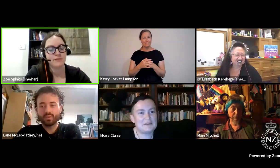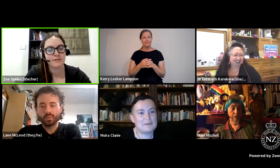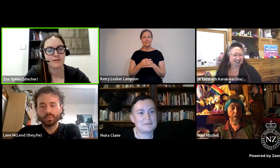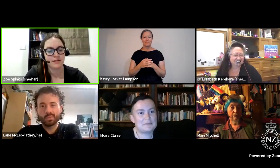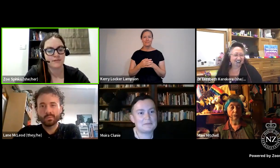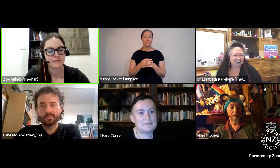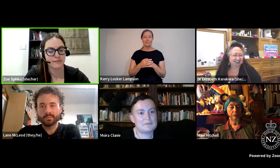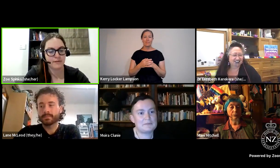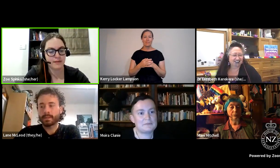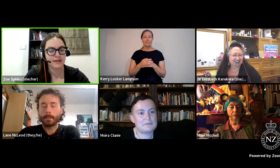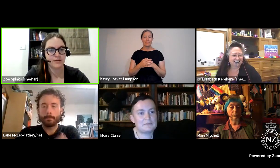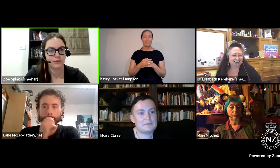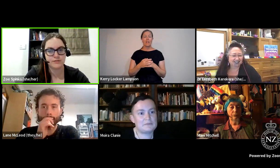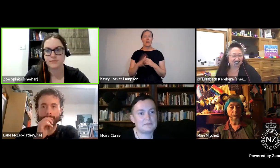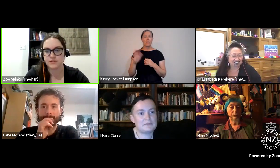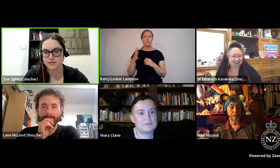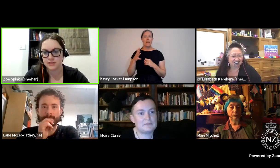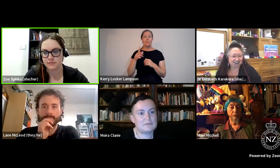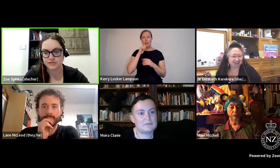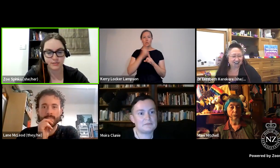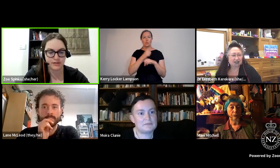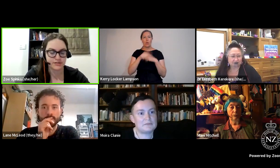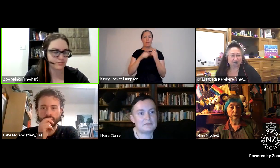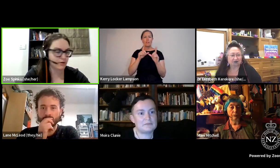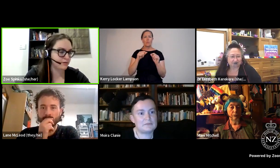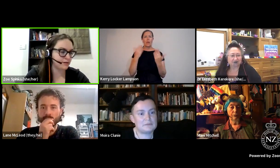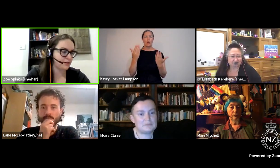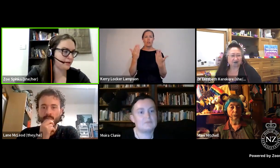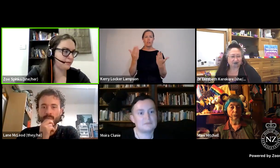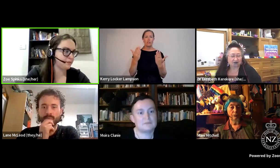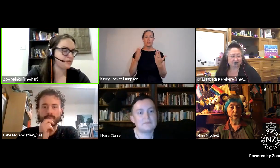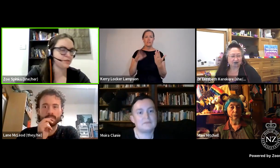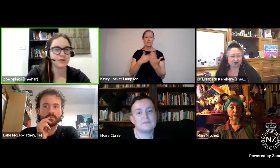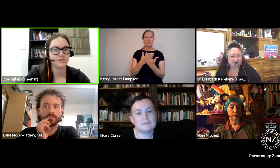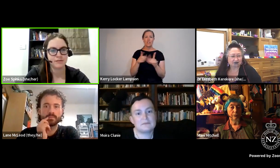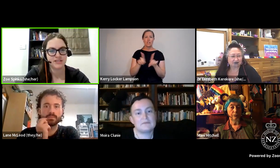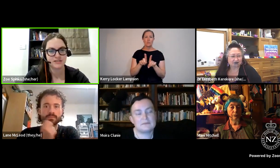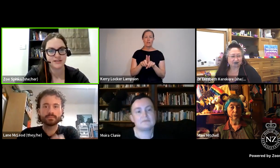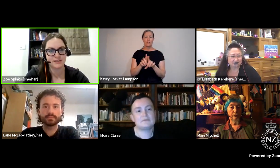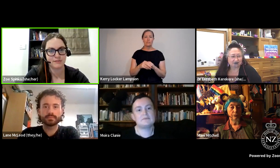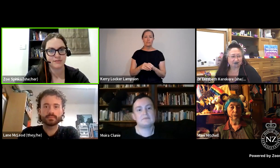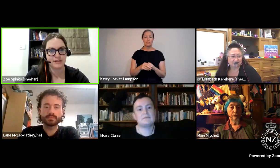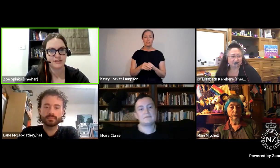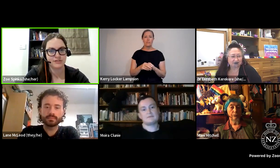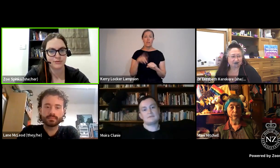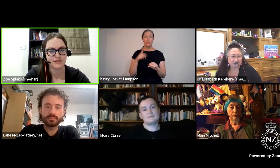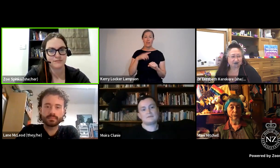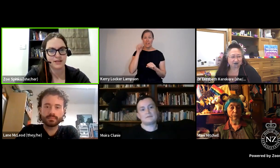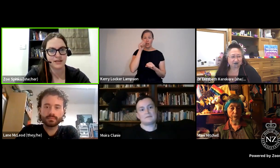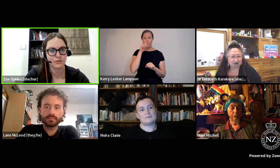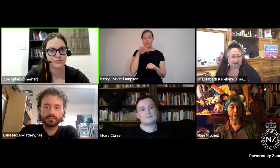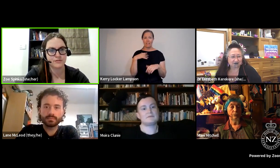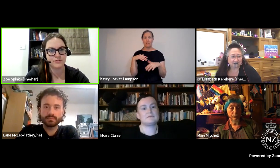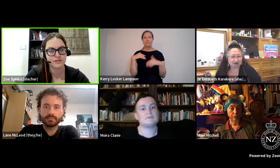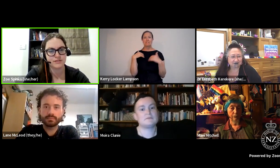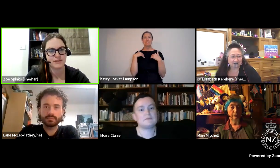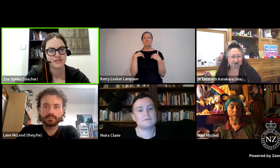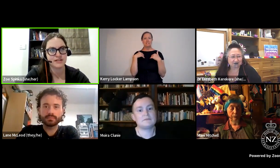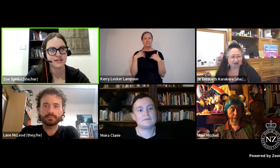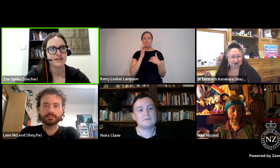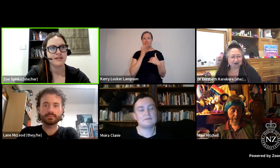talk maybe about making oral submission, because I wanted to offer, because I know it can be really daunting making an oral